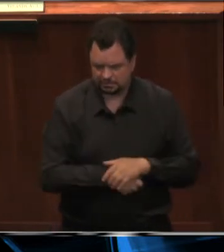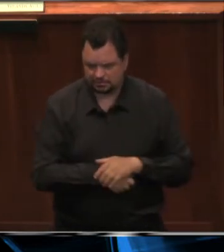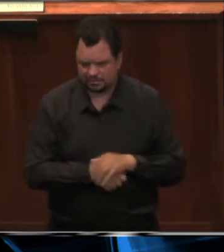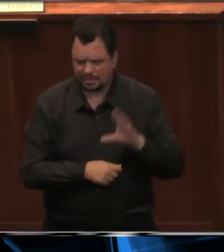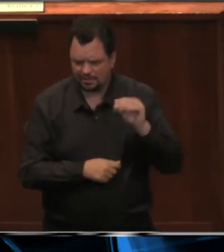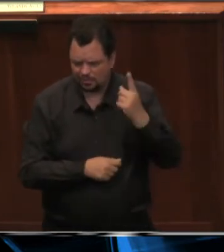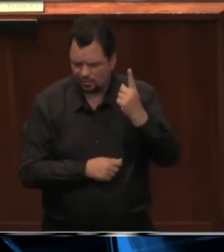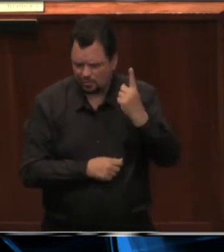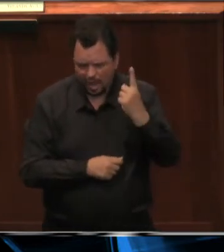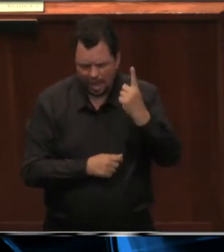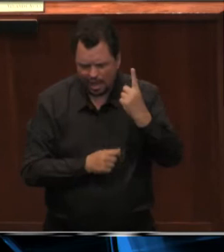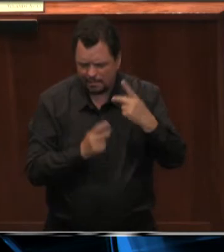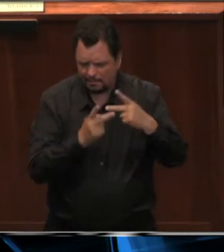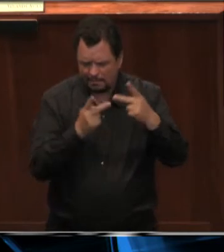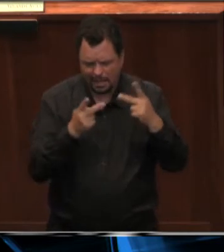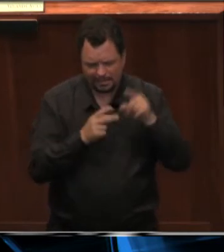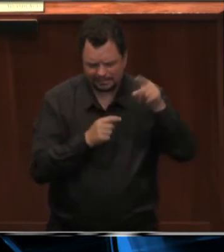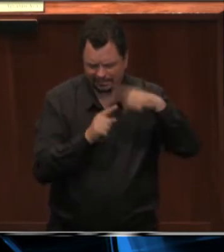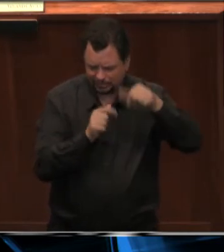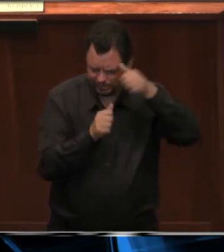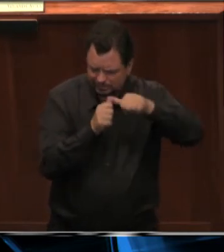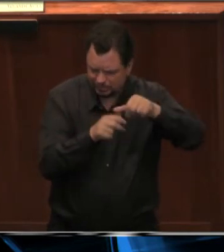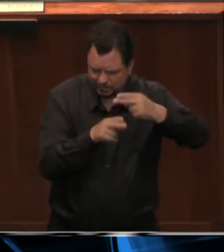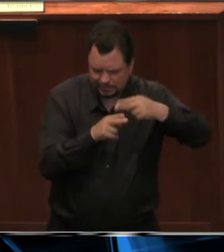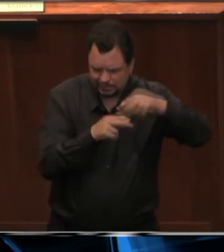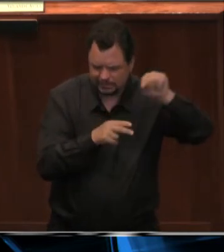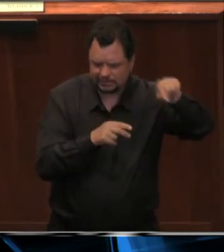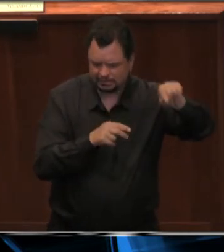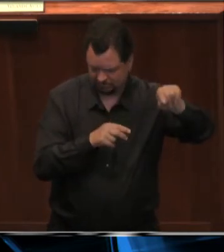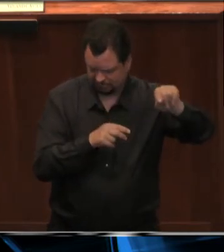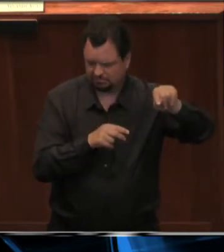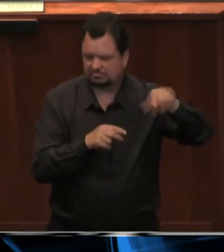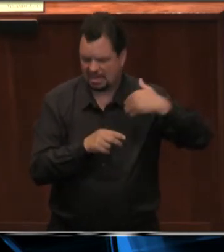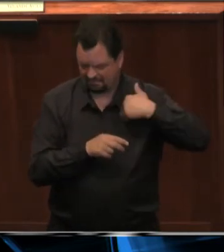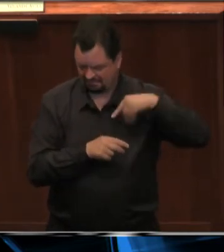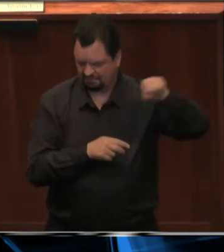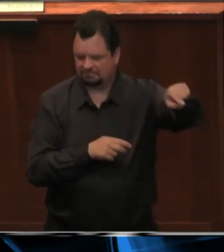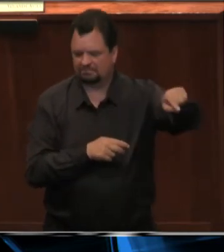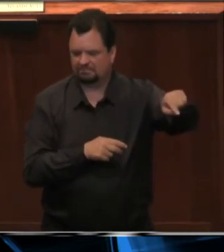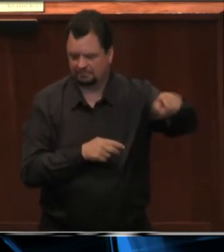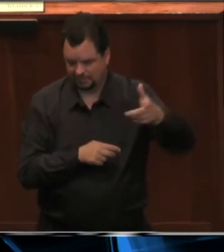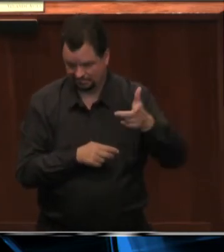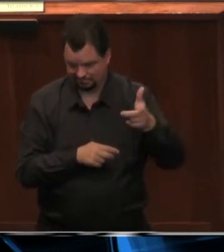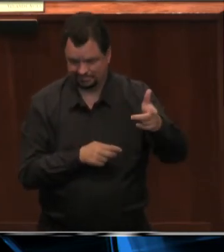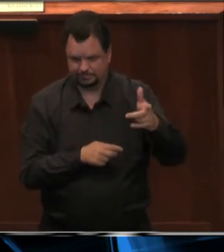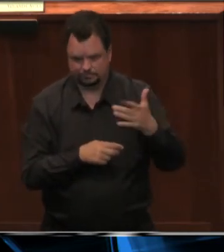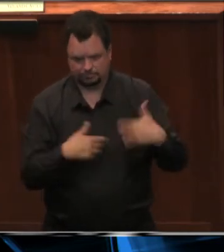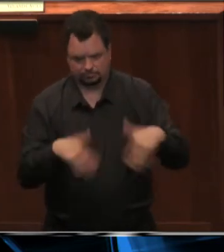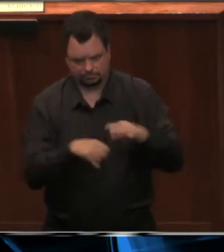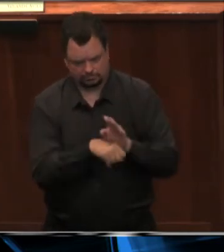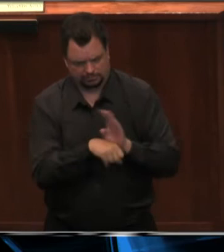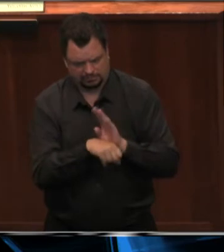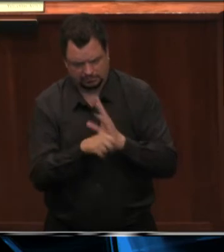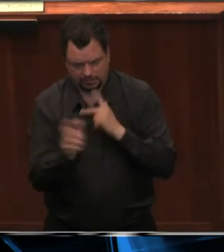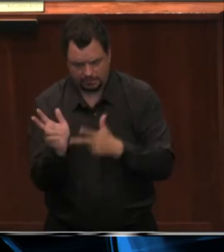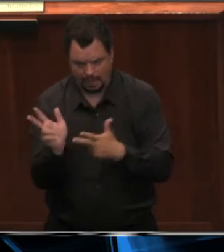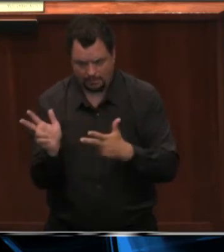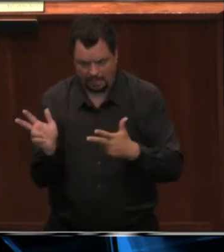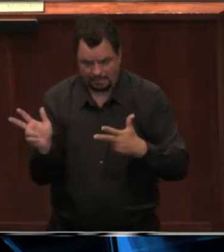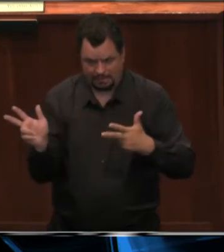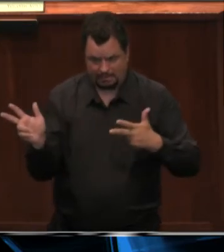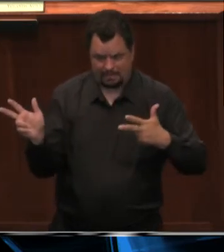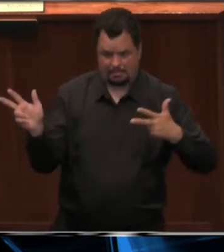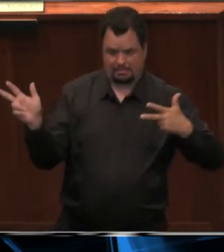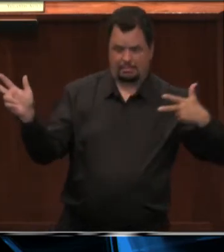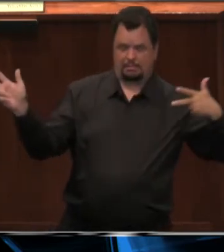partners. But I just wanted to make that note that those are high volume ones, and we need to increase capacity, but that's why